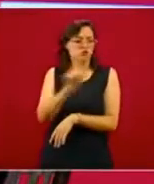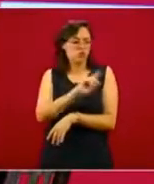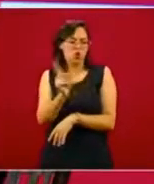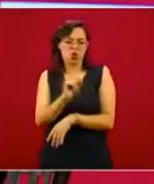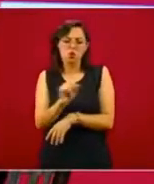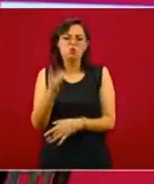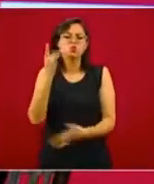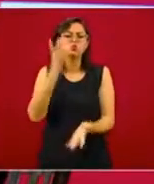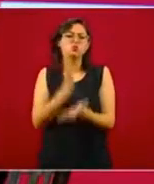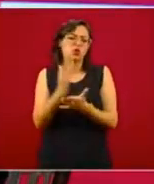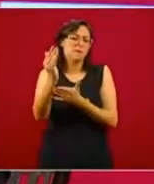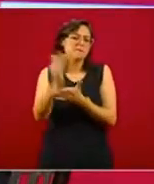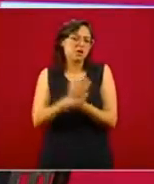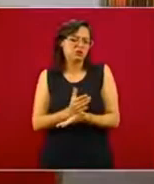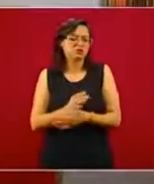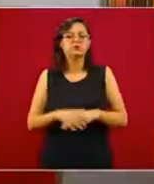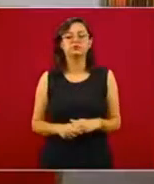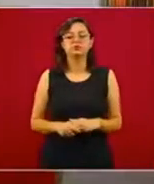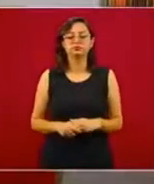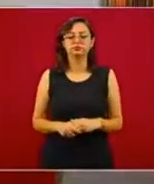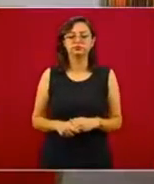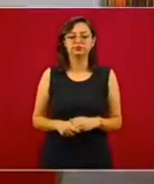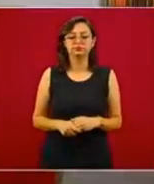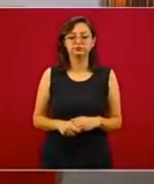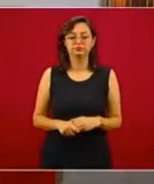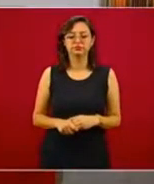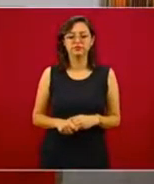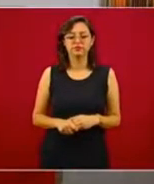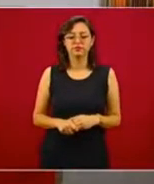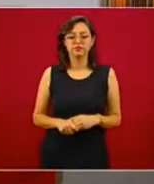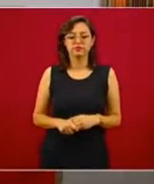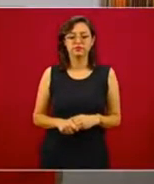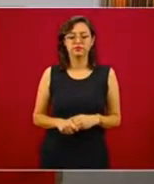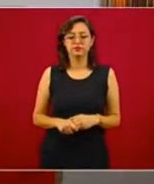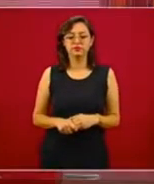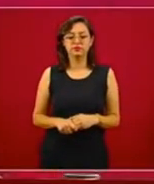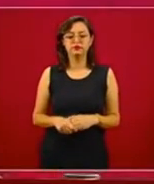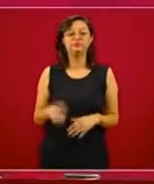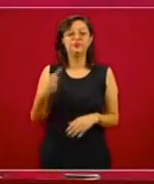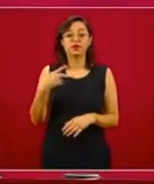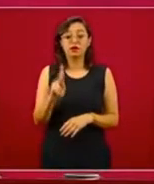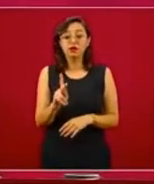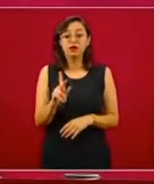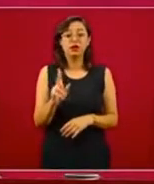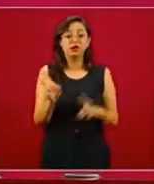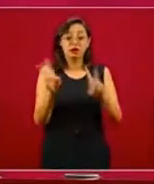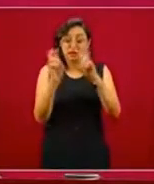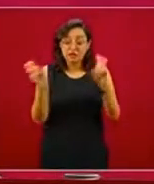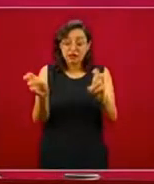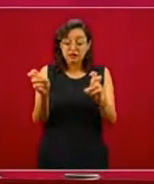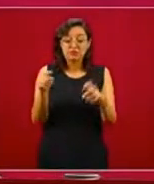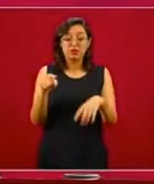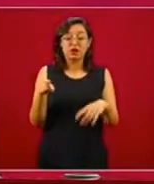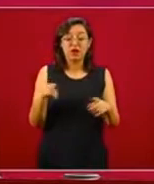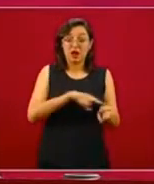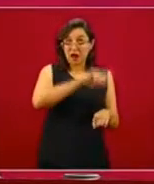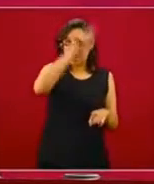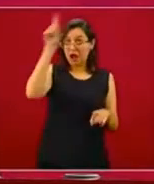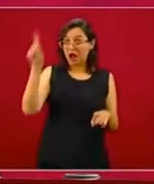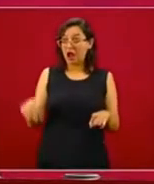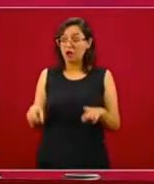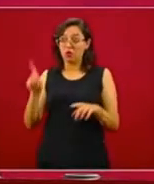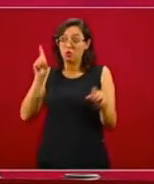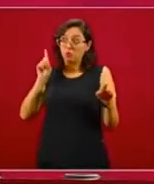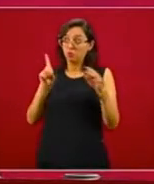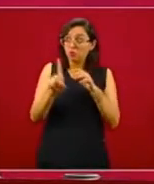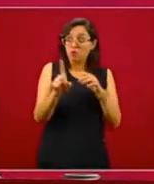is not that we are relaxing the measures, we only have less points of evidence. But in this specific